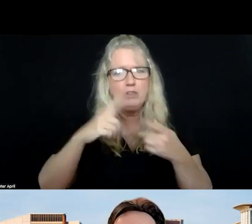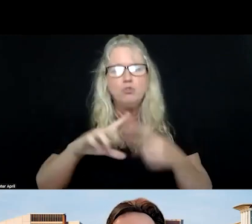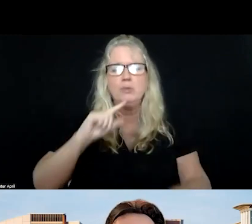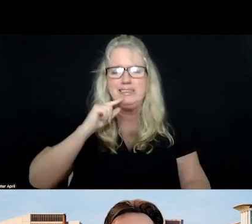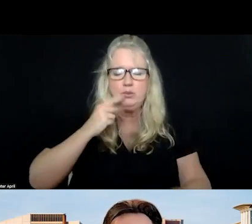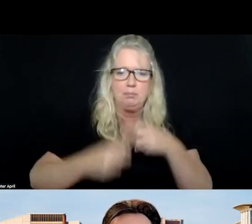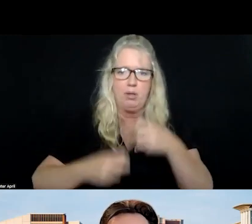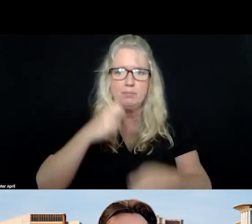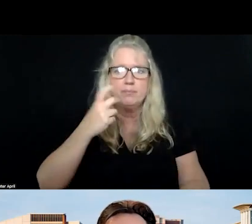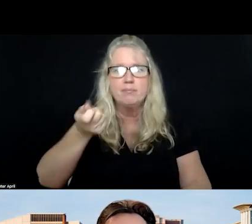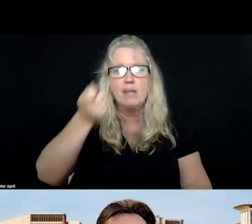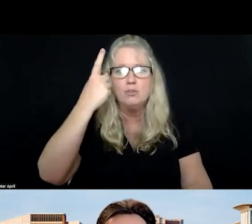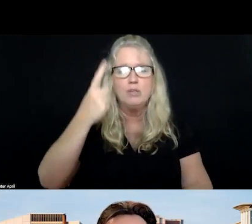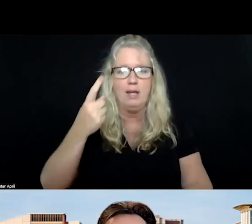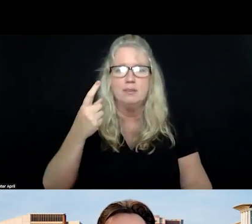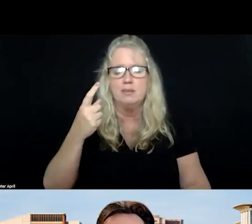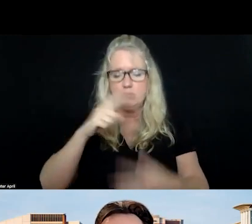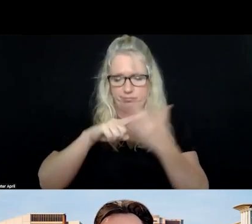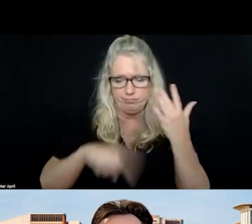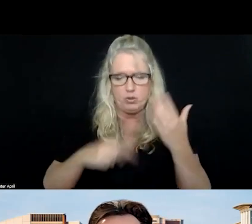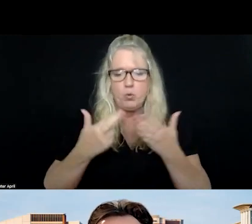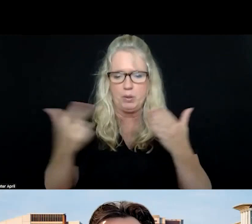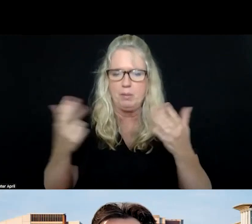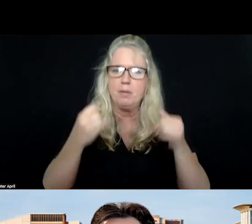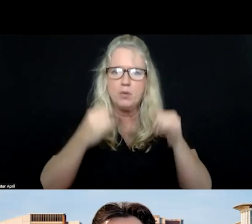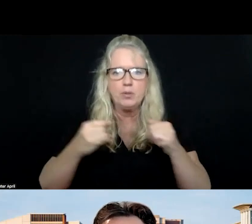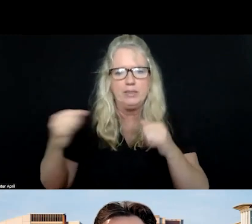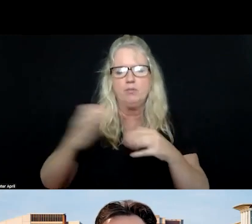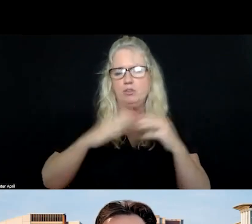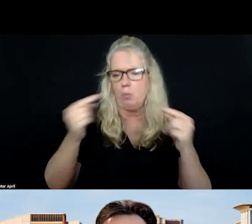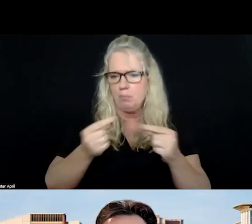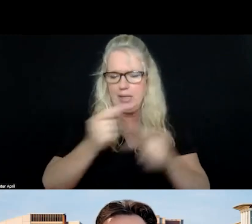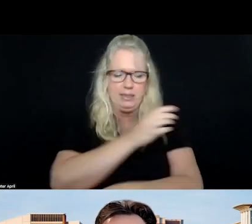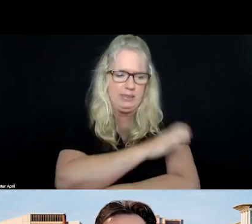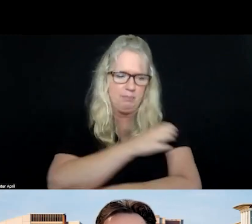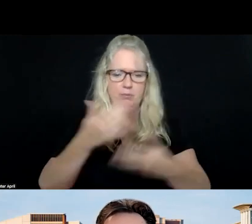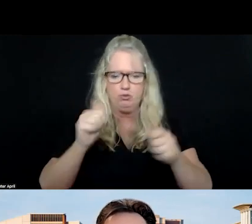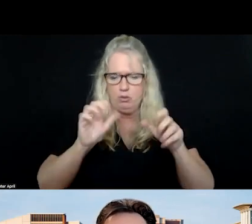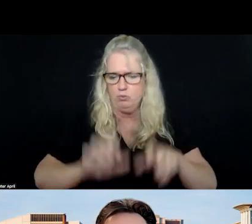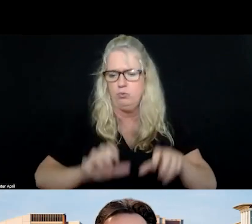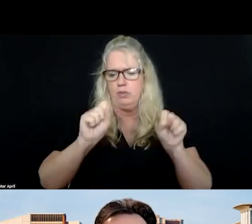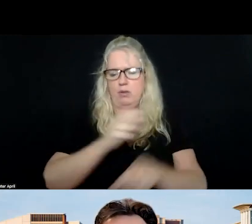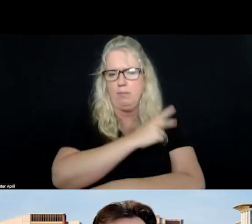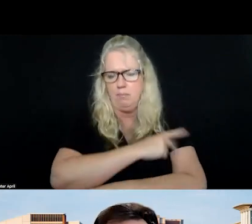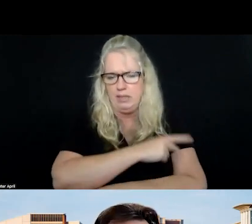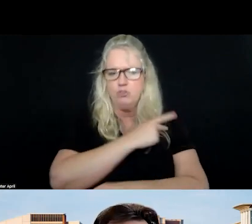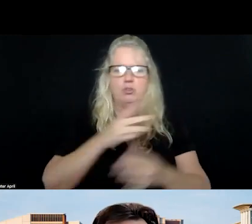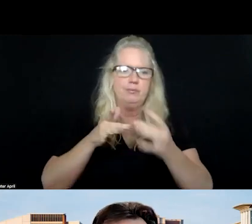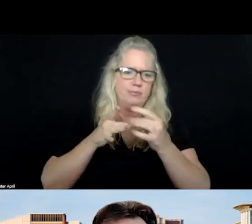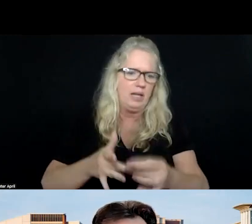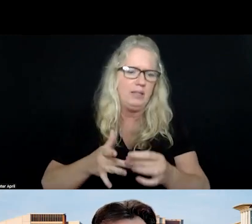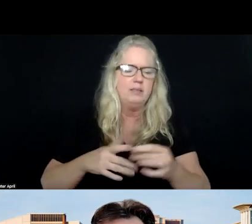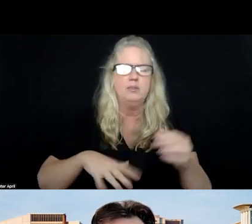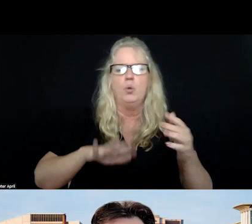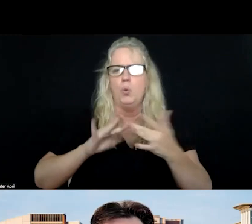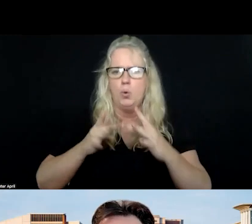Now, there are resources, and I want to mention them. There are individual pain clinicians in states who are trying to take on patients and provide guidance. There's websites